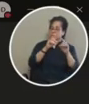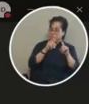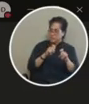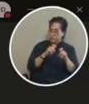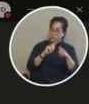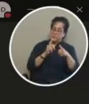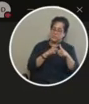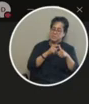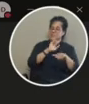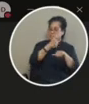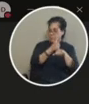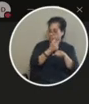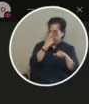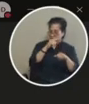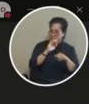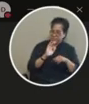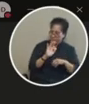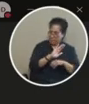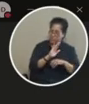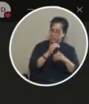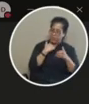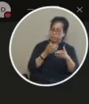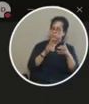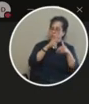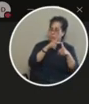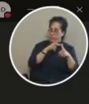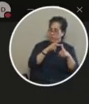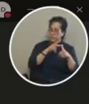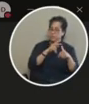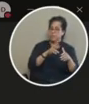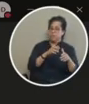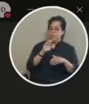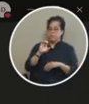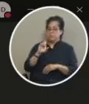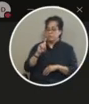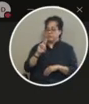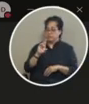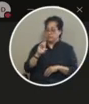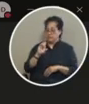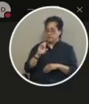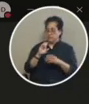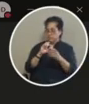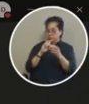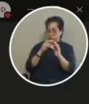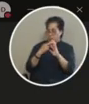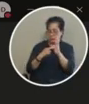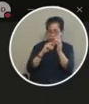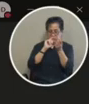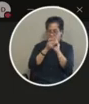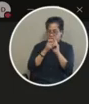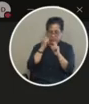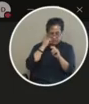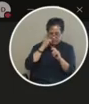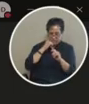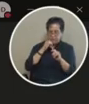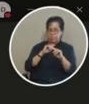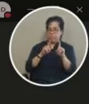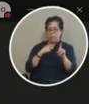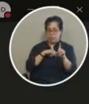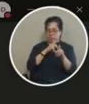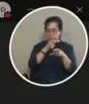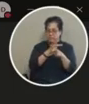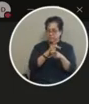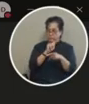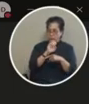up for originally, that they do have priority there. So CDC guidance changes almost daily on that, but we are keeping track with